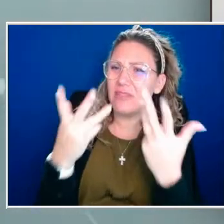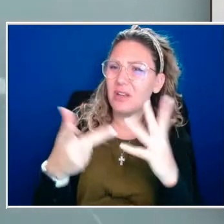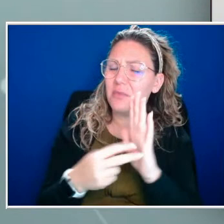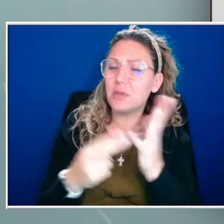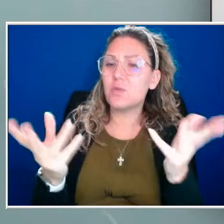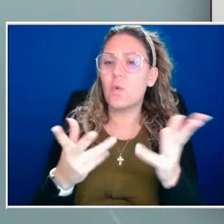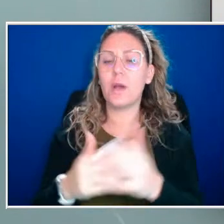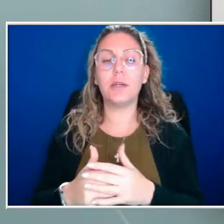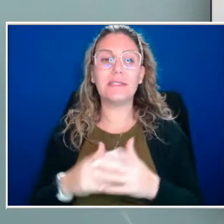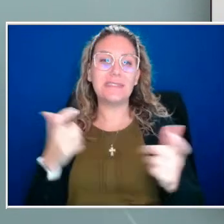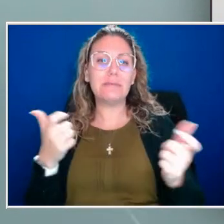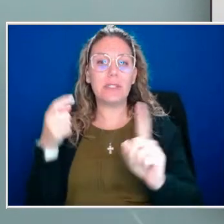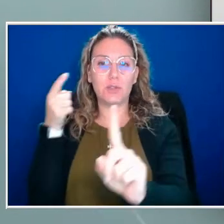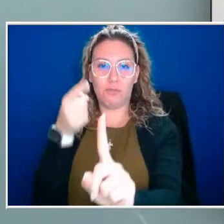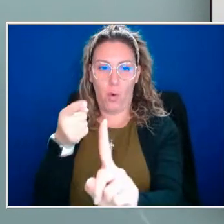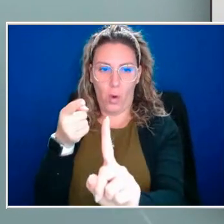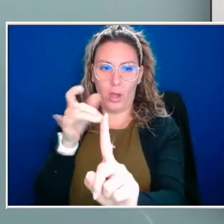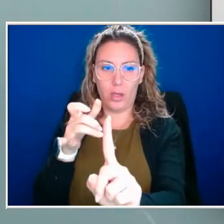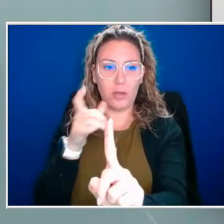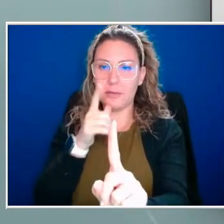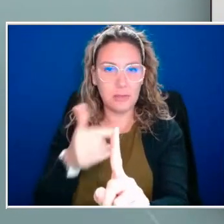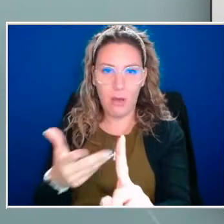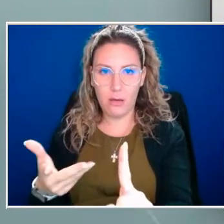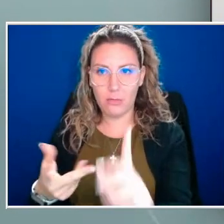point. So this is not an indictment on